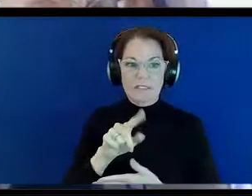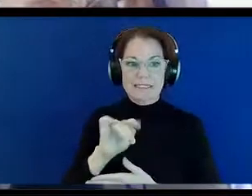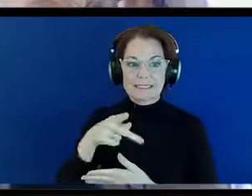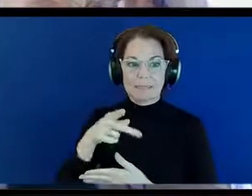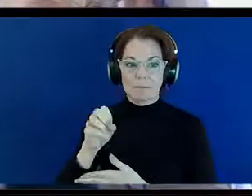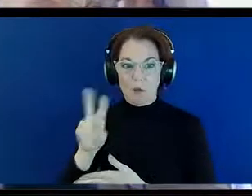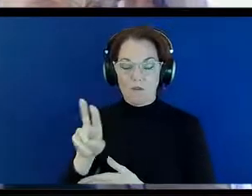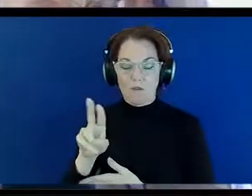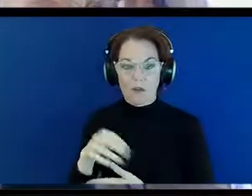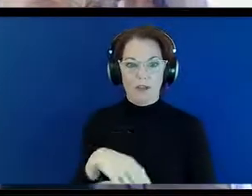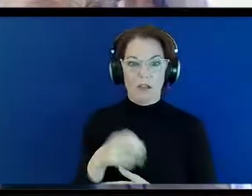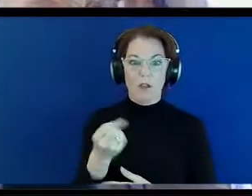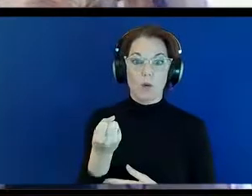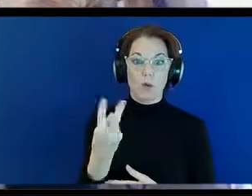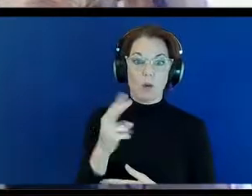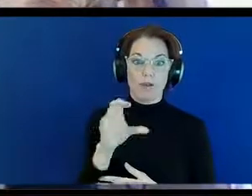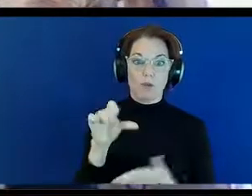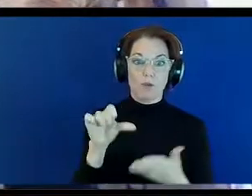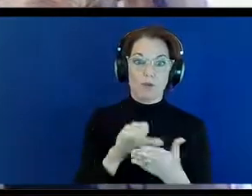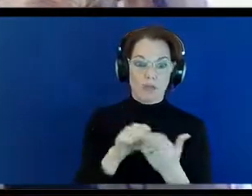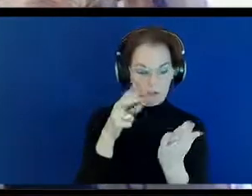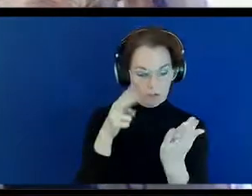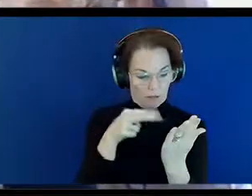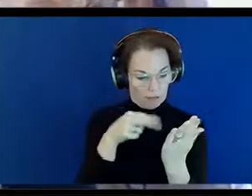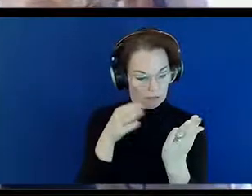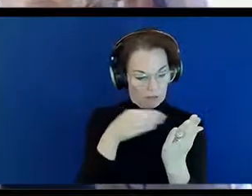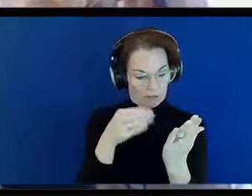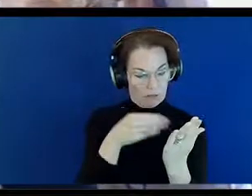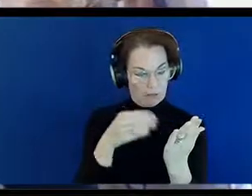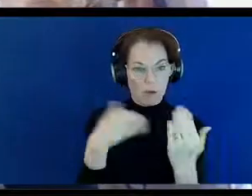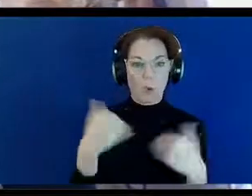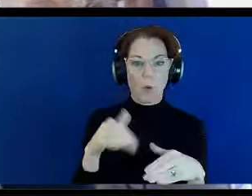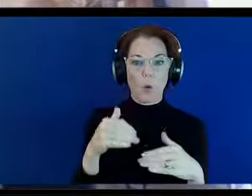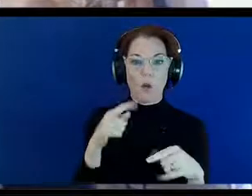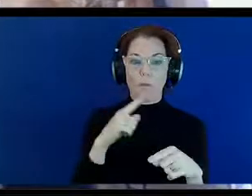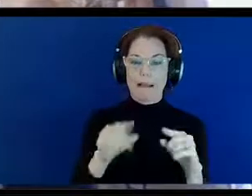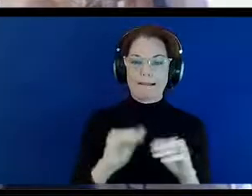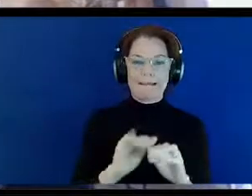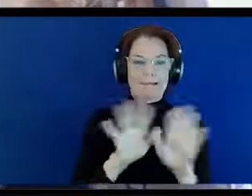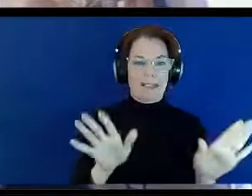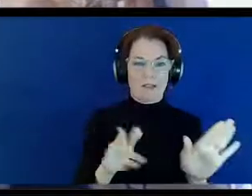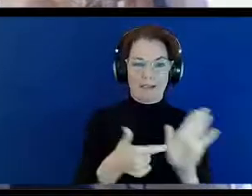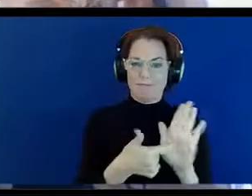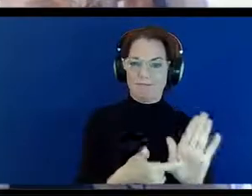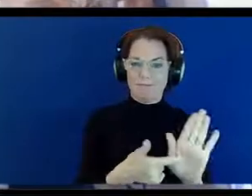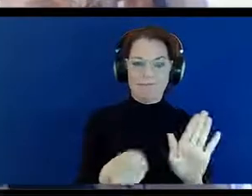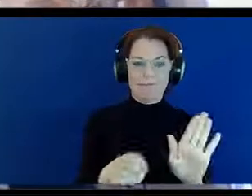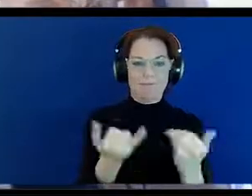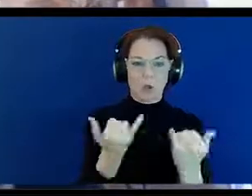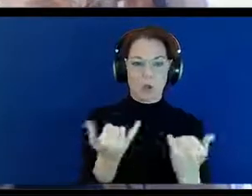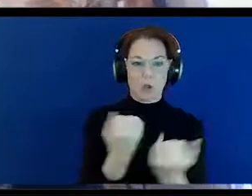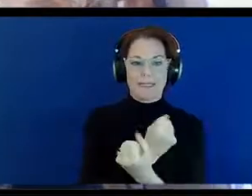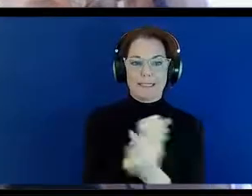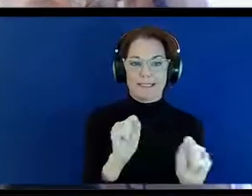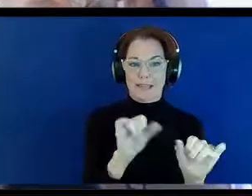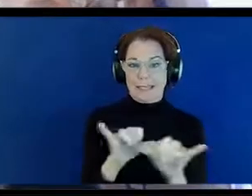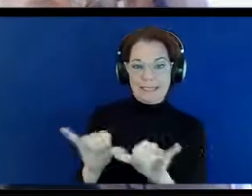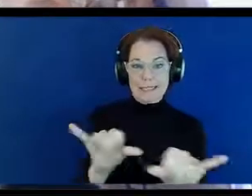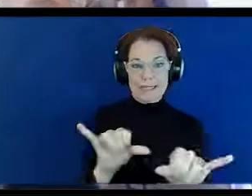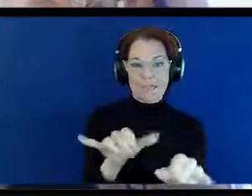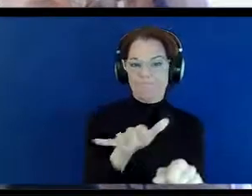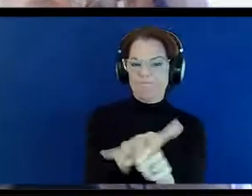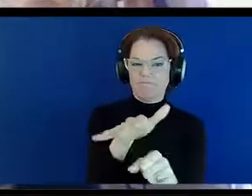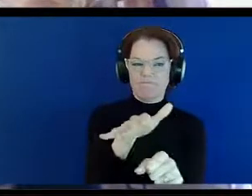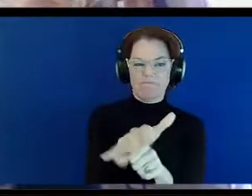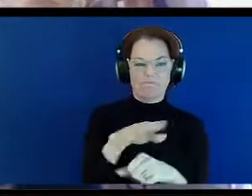lot to read, but it does say one thing very clearly, and that is that the current safety standard is woefully inadequate. We